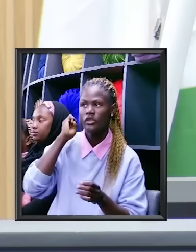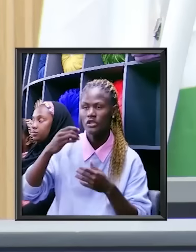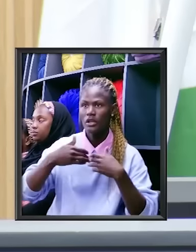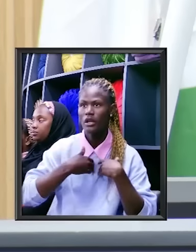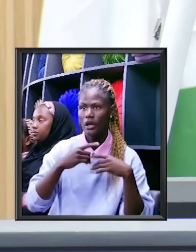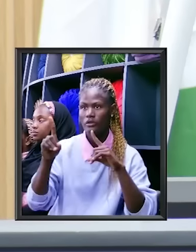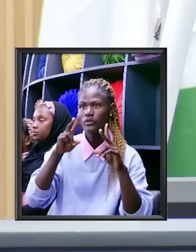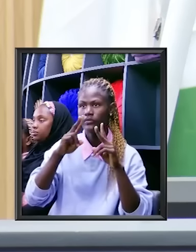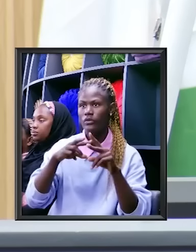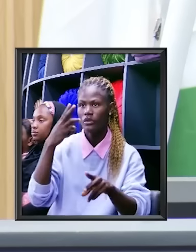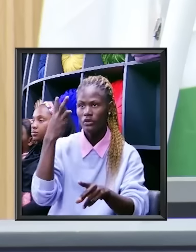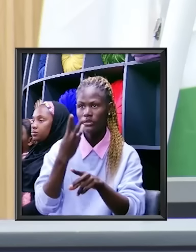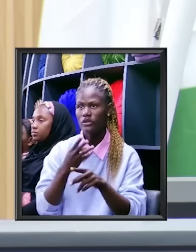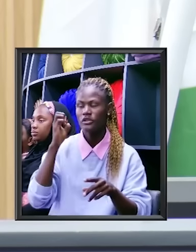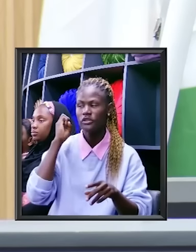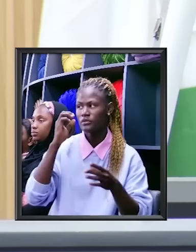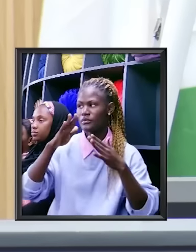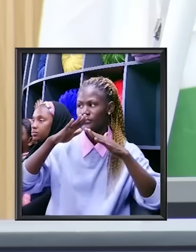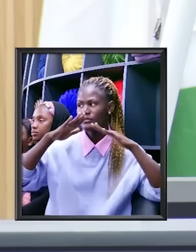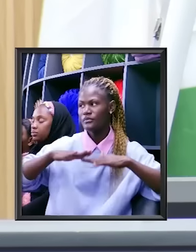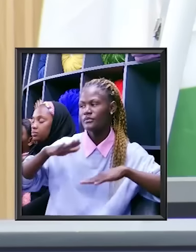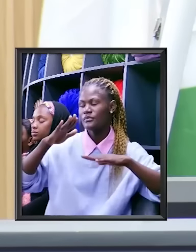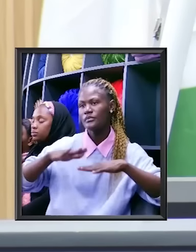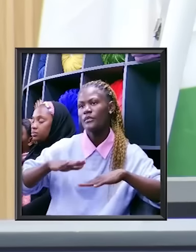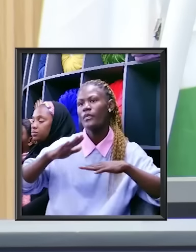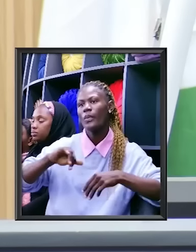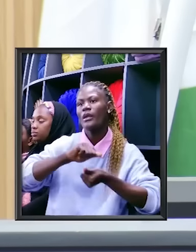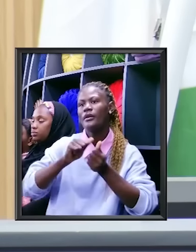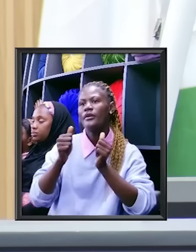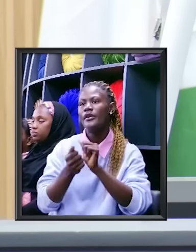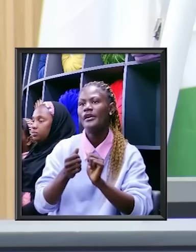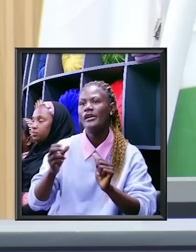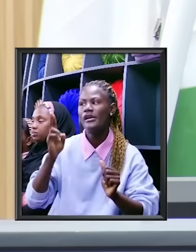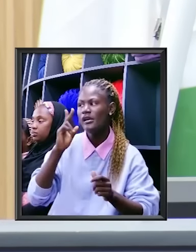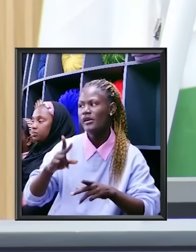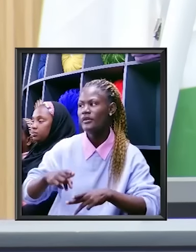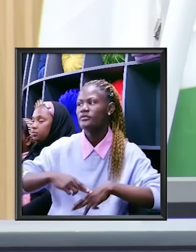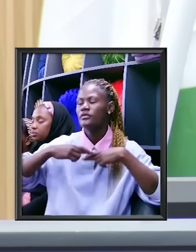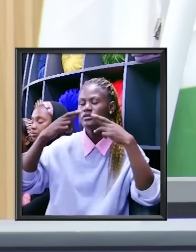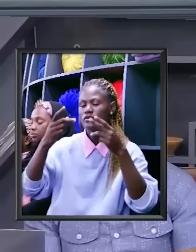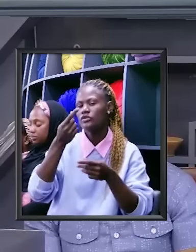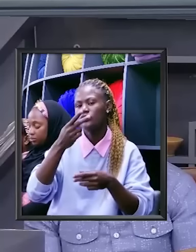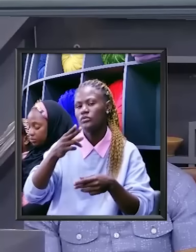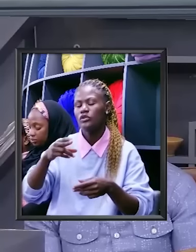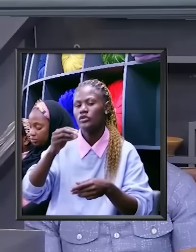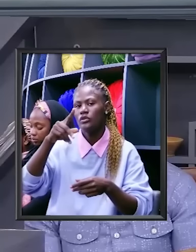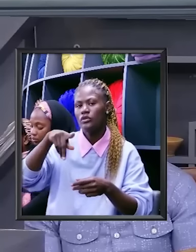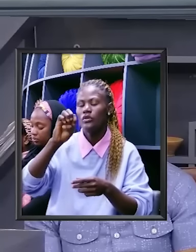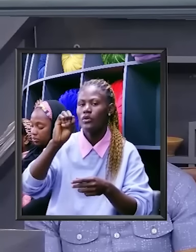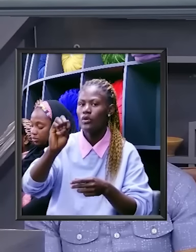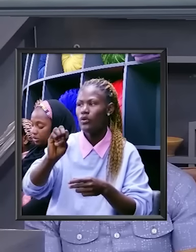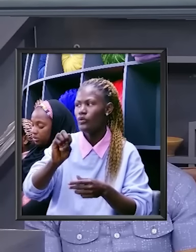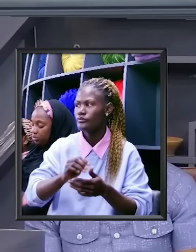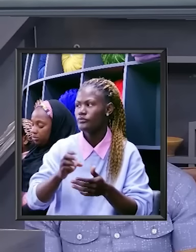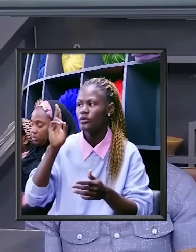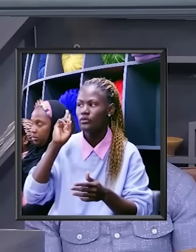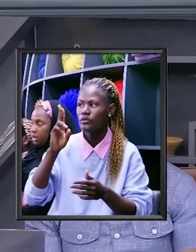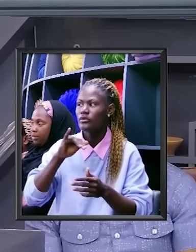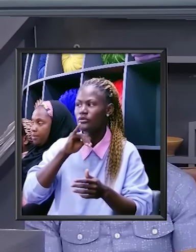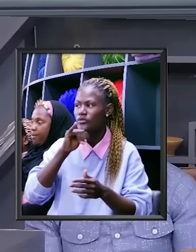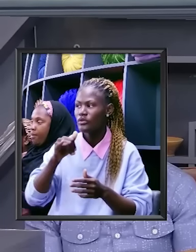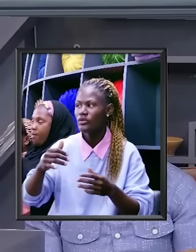Yeah. She has calmed the nerves this morning. Yeah. She has restored my little hope. But I no go put too much hope until